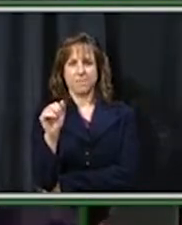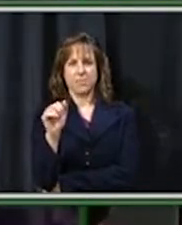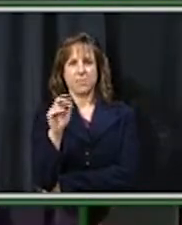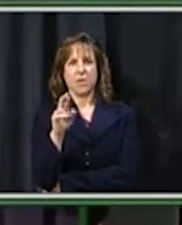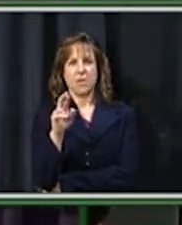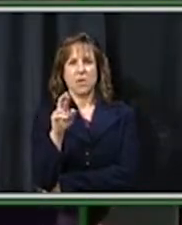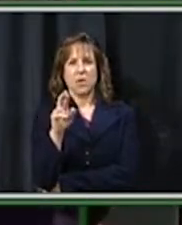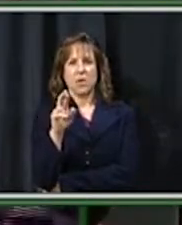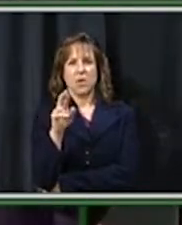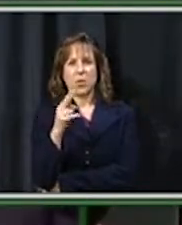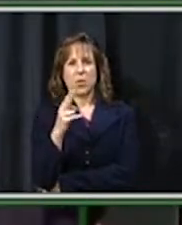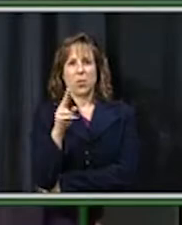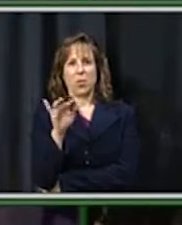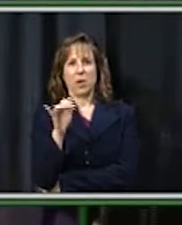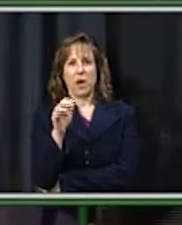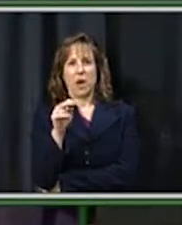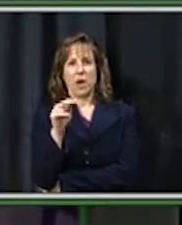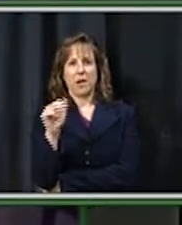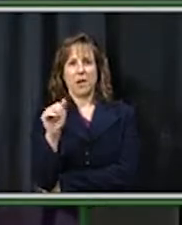Rihanna Gordon.